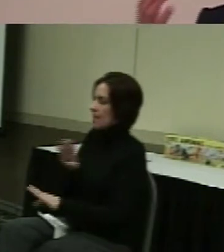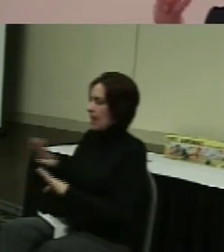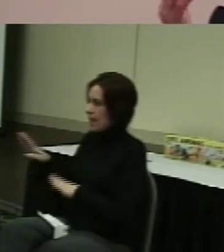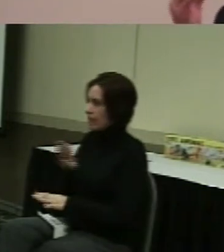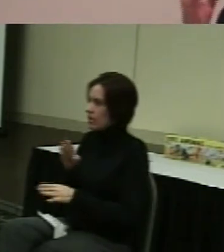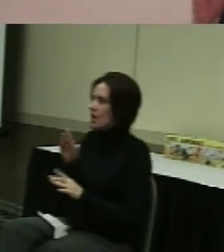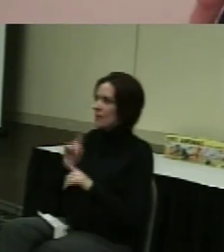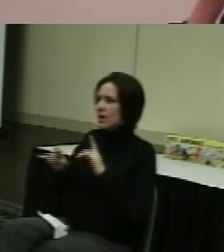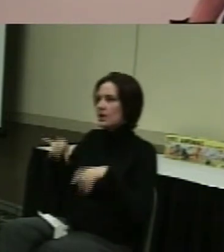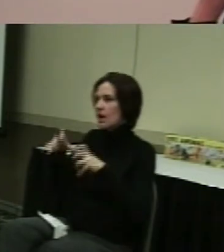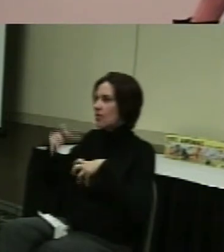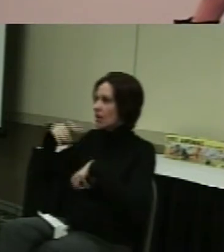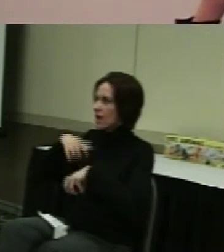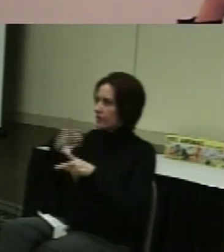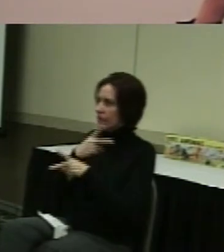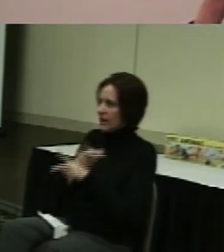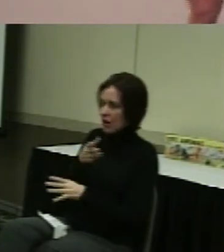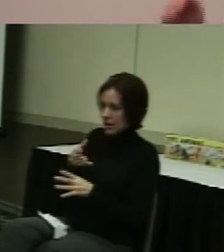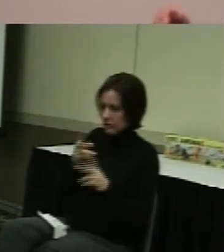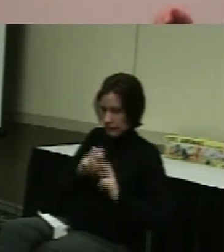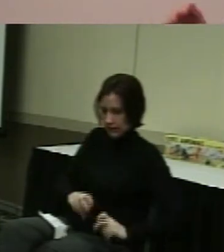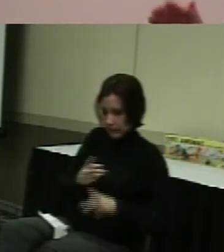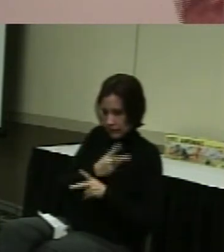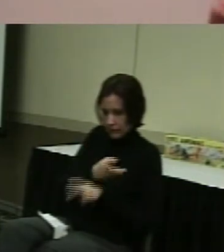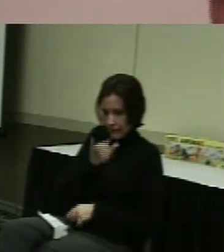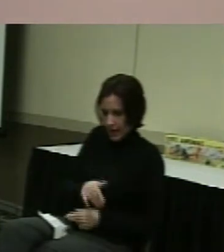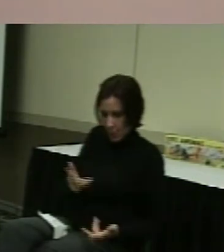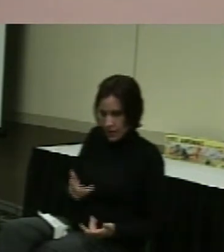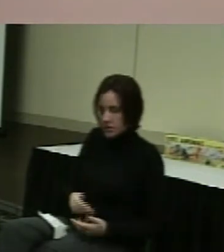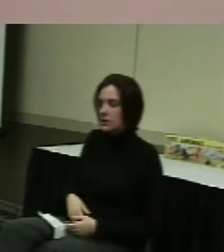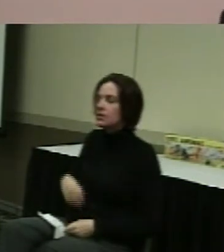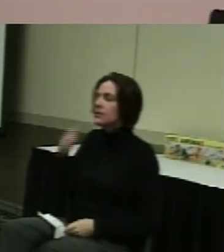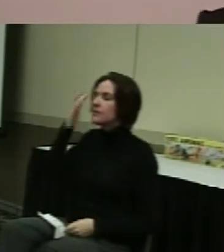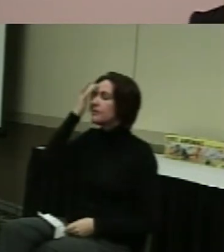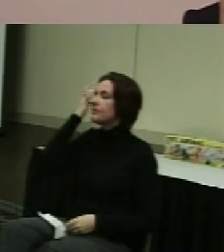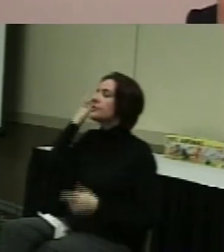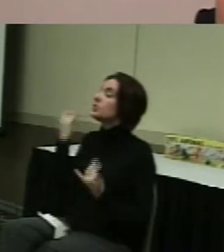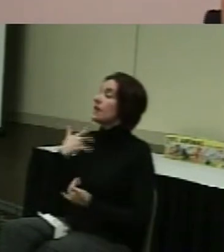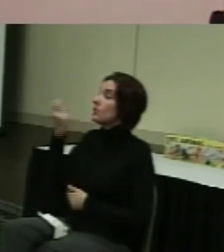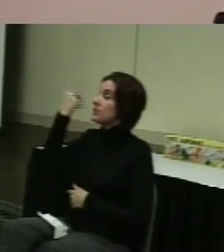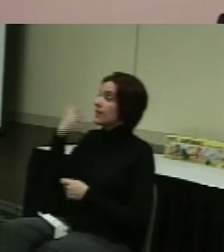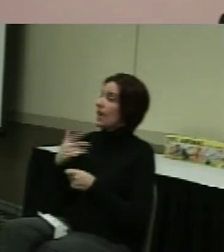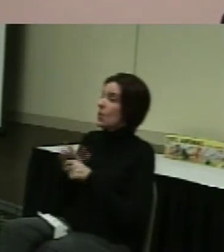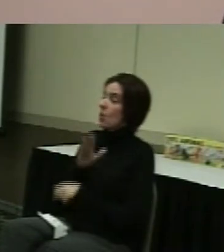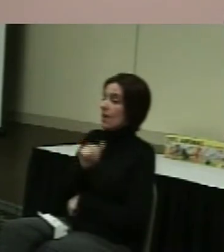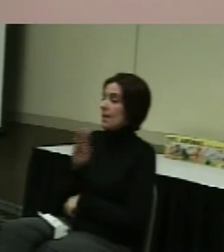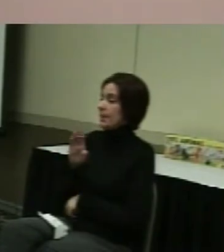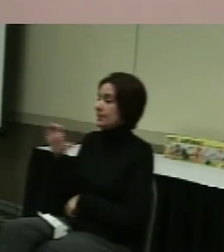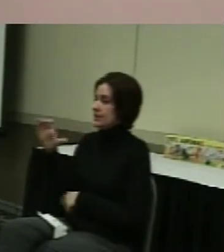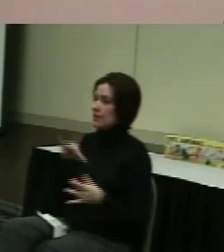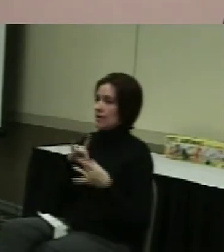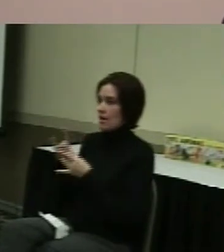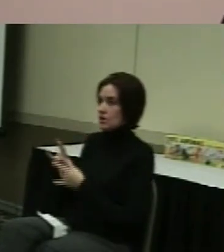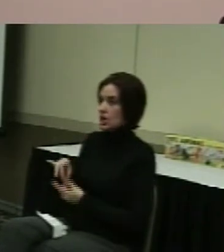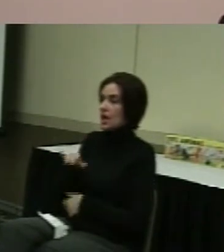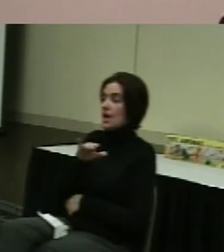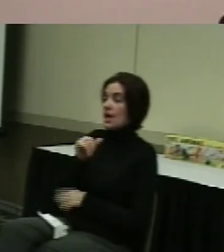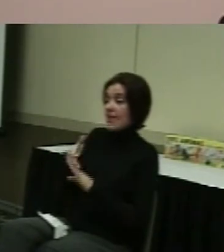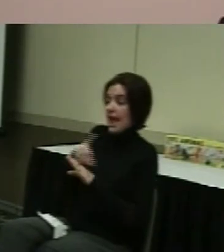is. Now, thus we understand this whole ABC connection. This antecedent is happening to